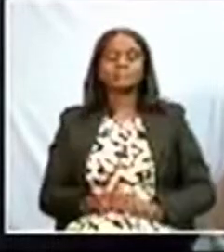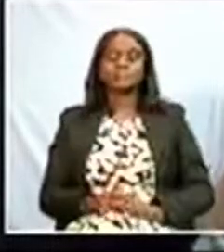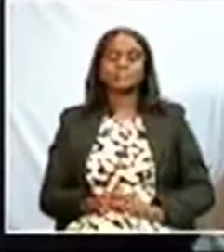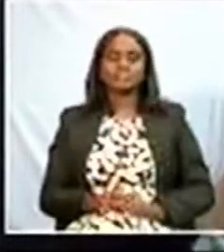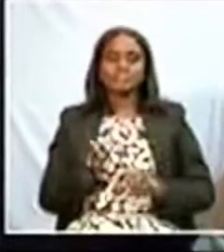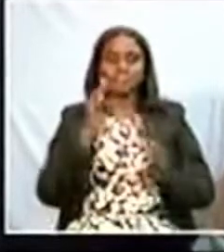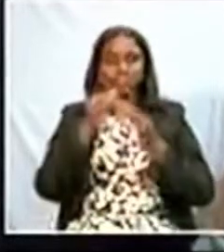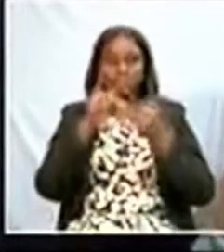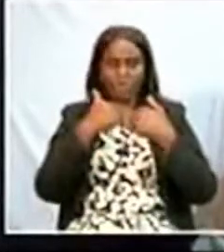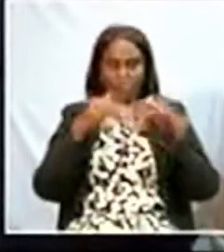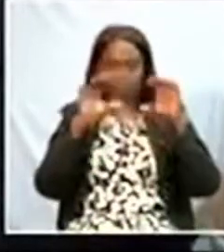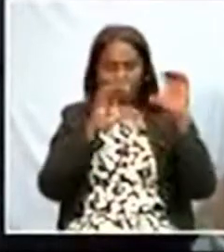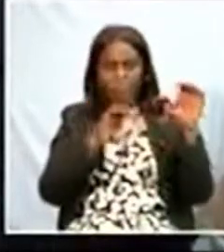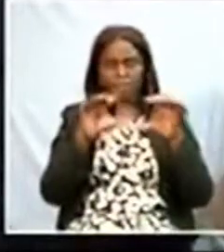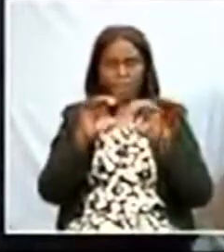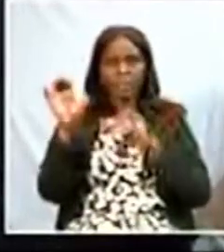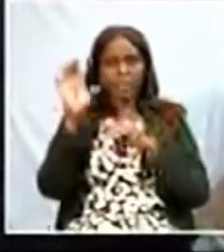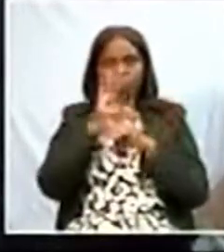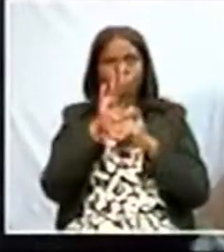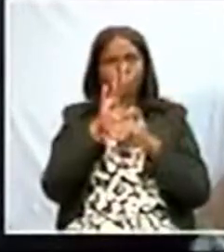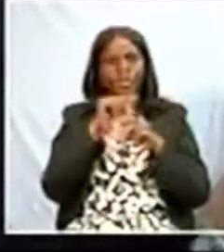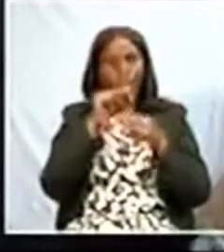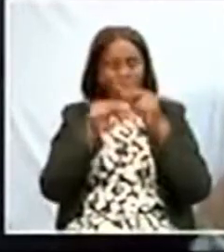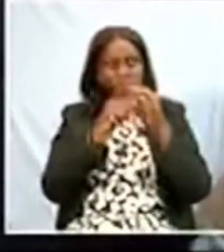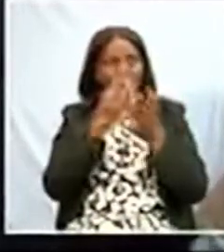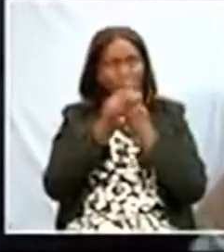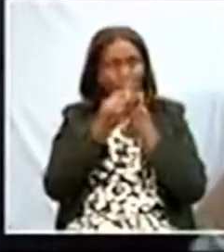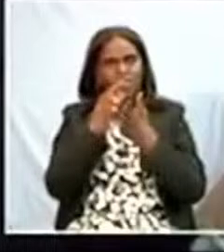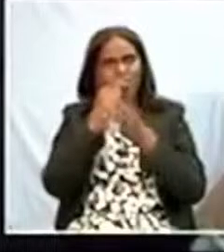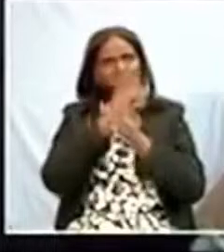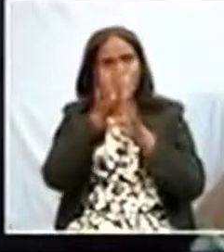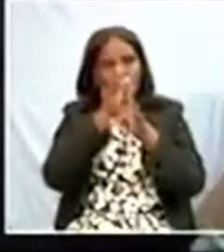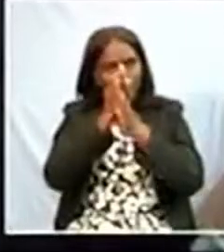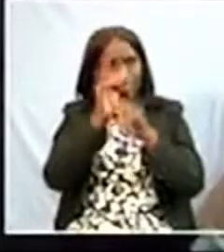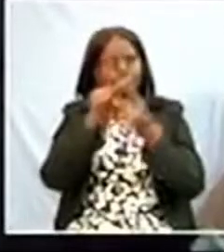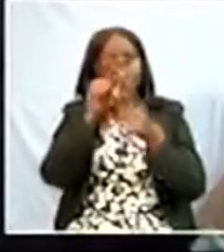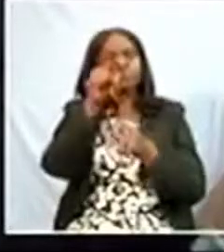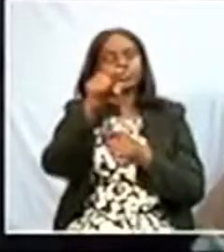If you have done, then the money must come to you.